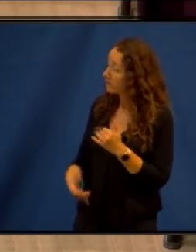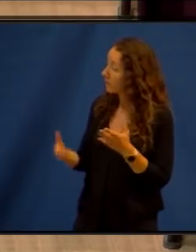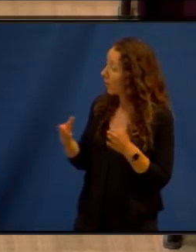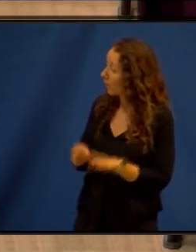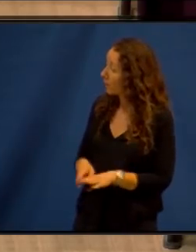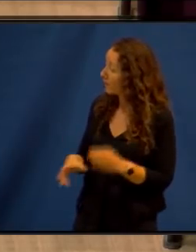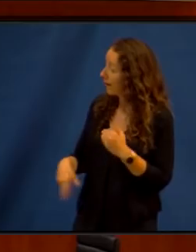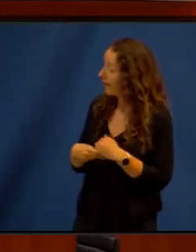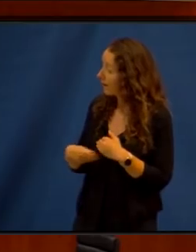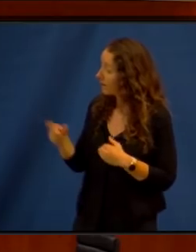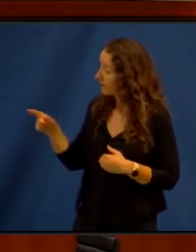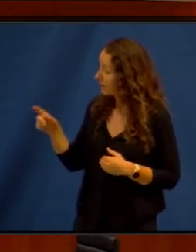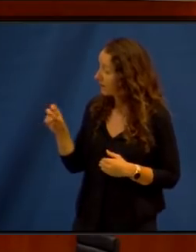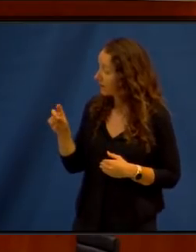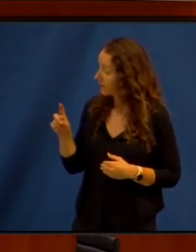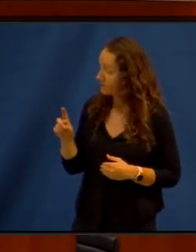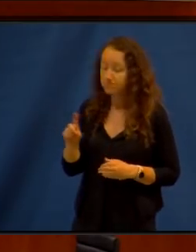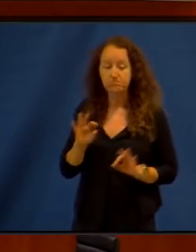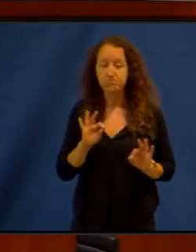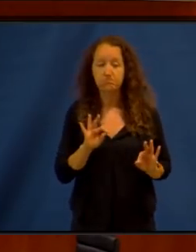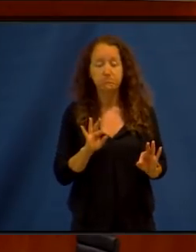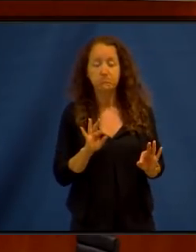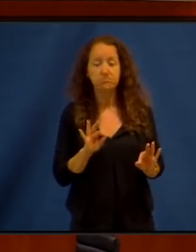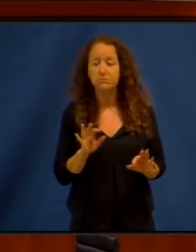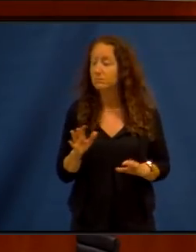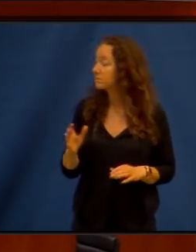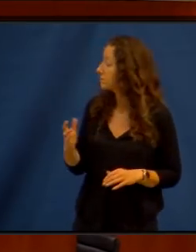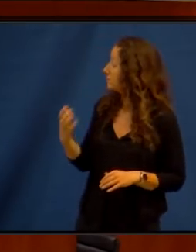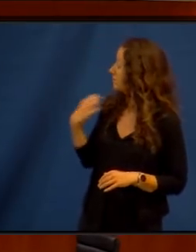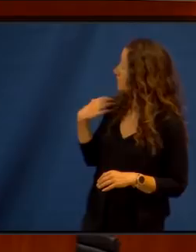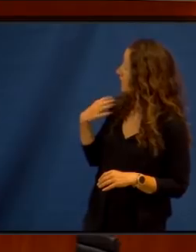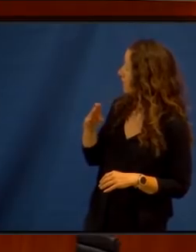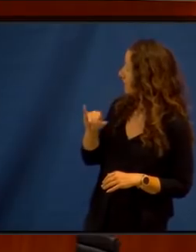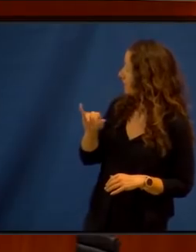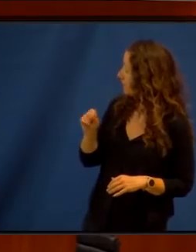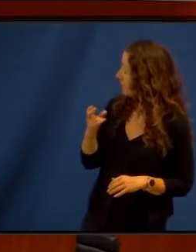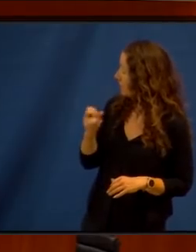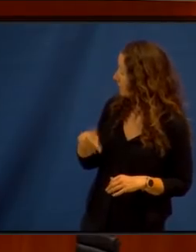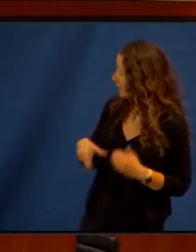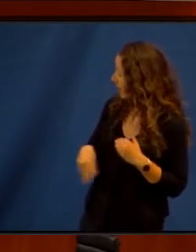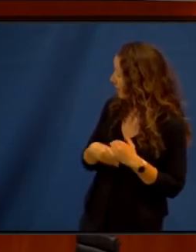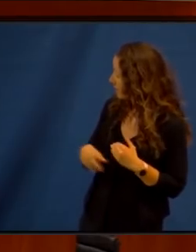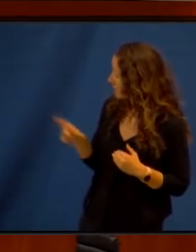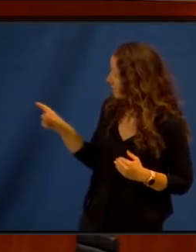conclusion here, Denise? I think we're good. Chairman Bishop, anything additional?